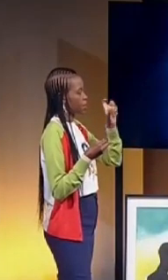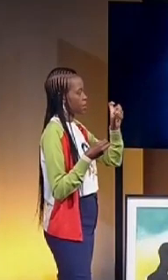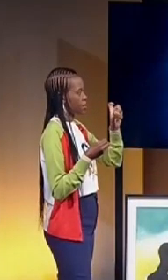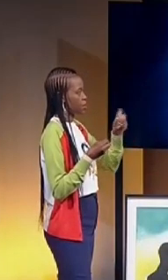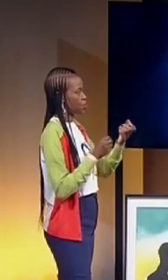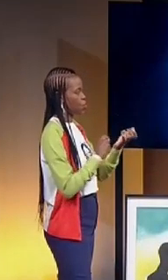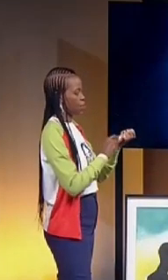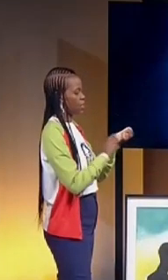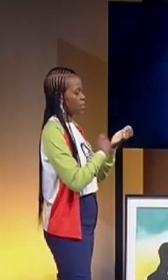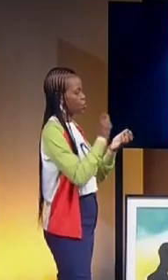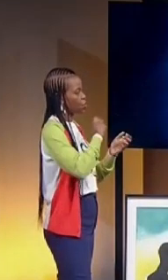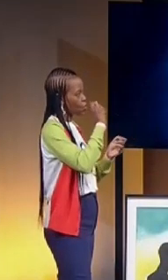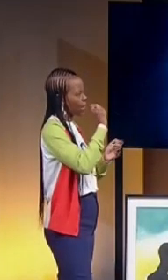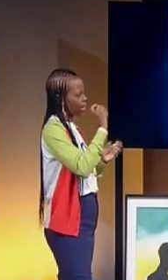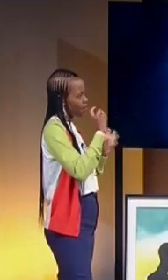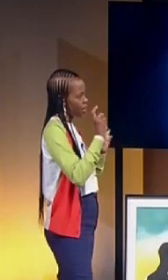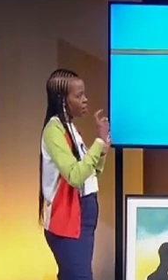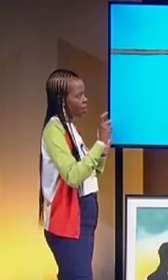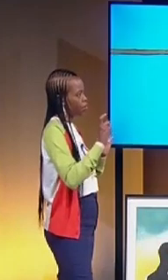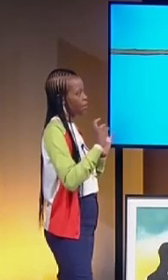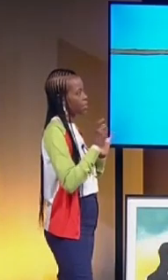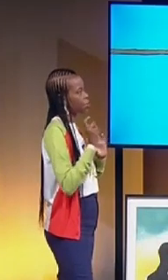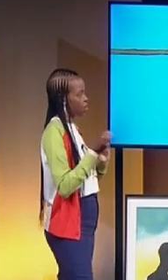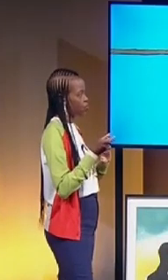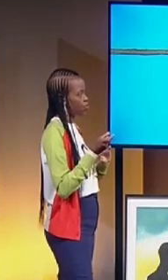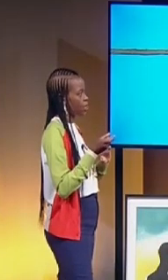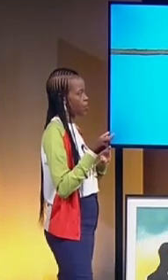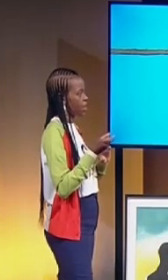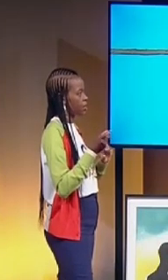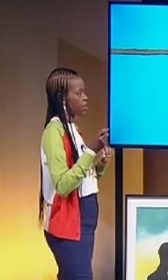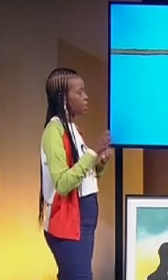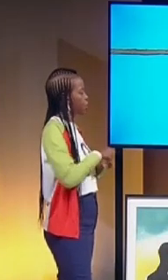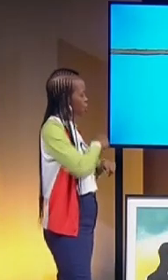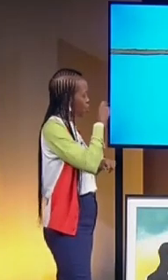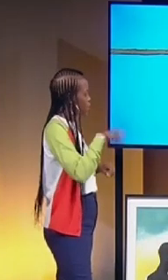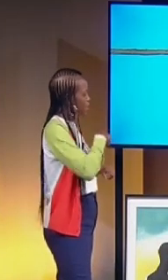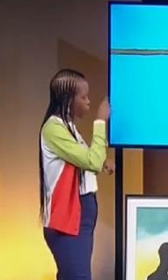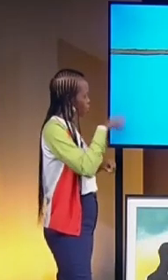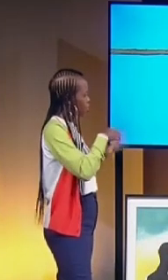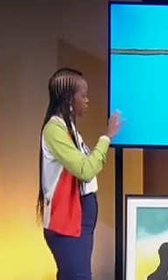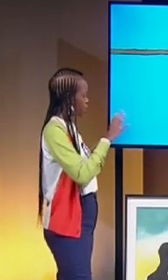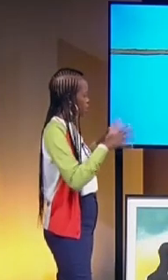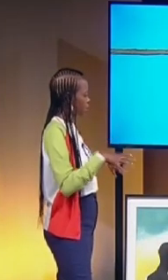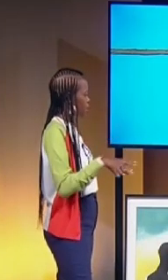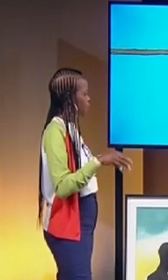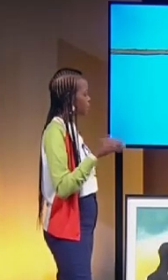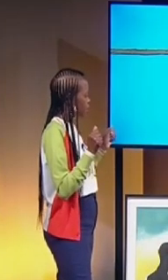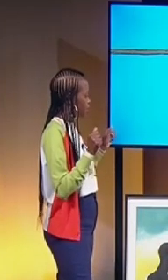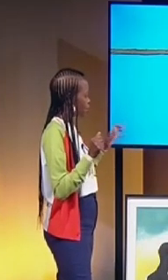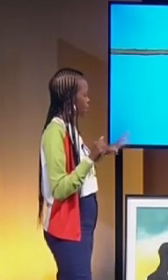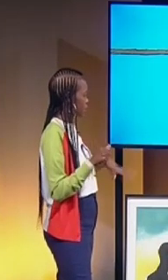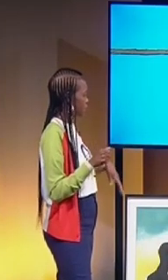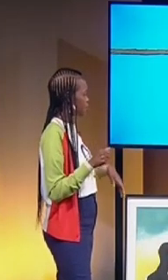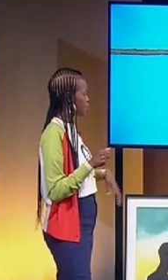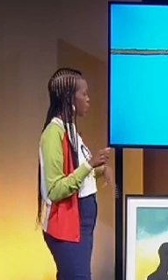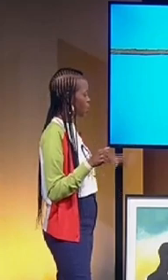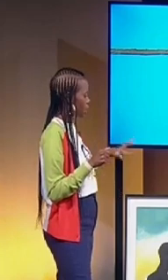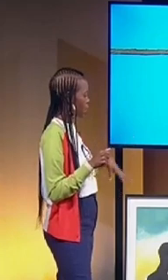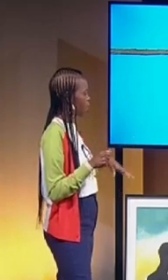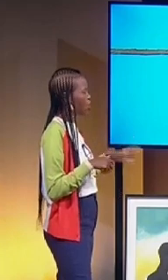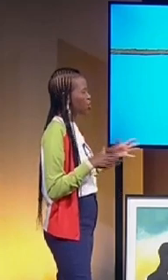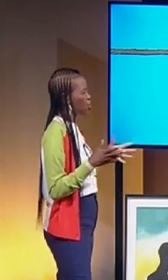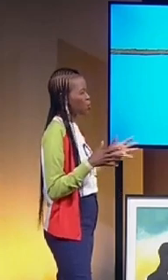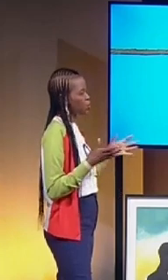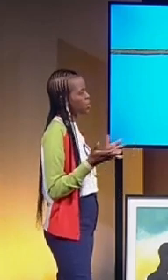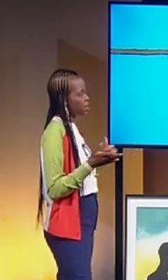Oil pastels. So it's just ngatama crayons, but it's not really crayons. So then you will just touch ups and do my touch ups